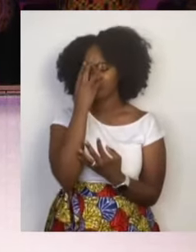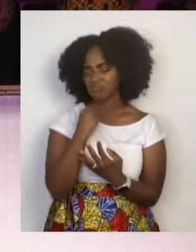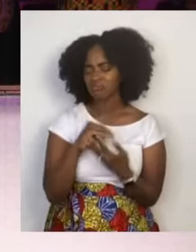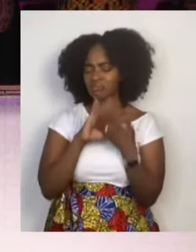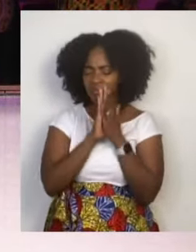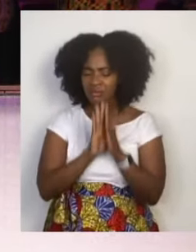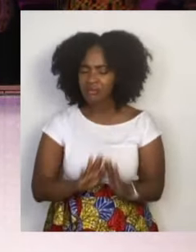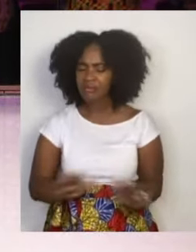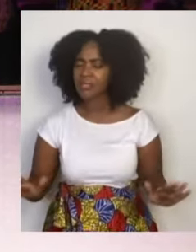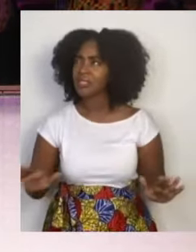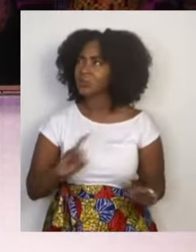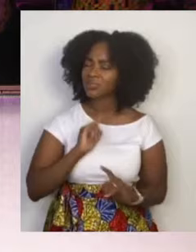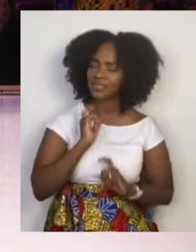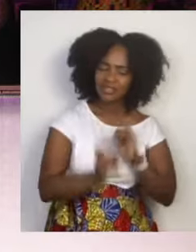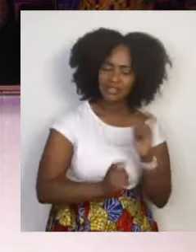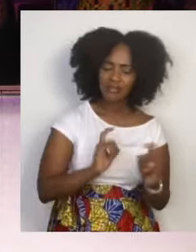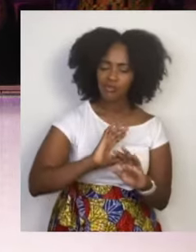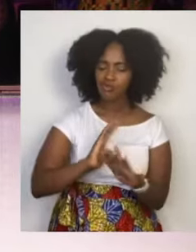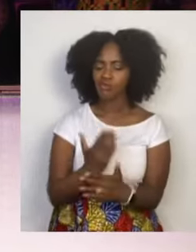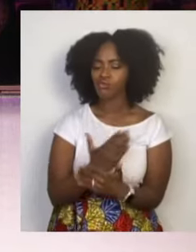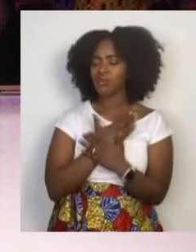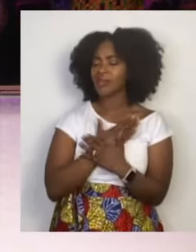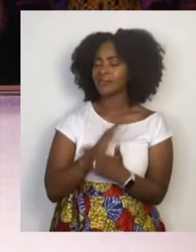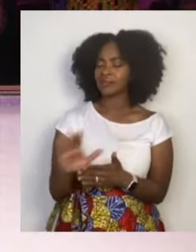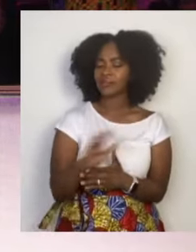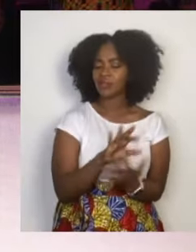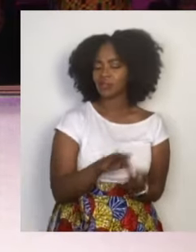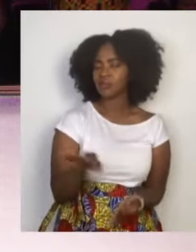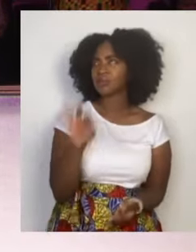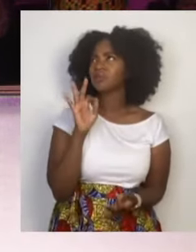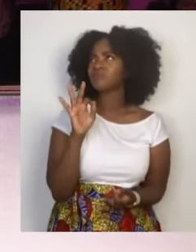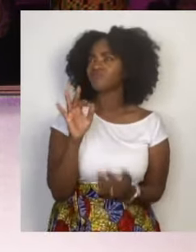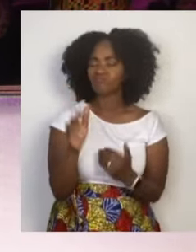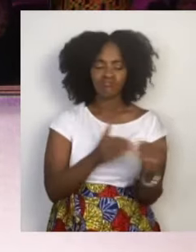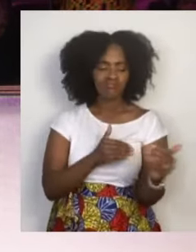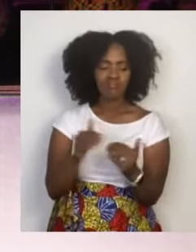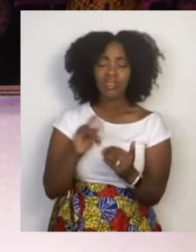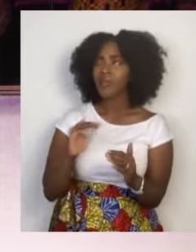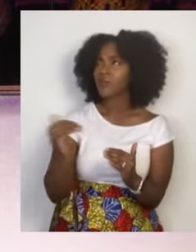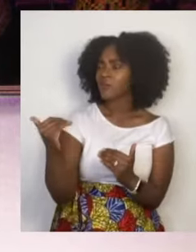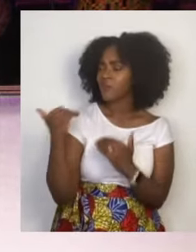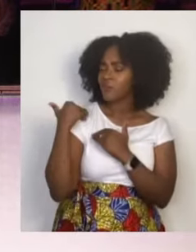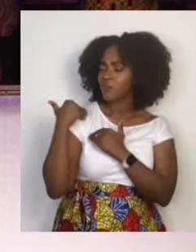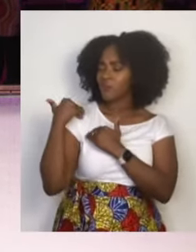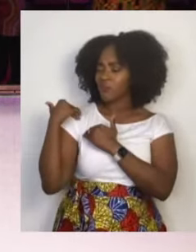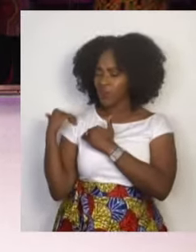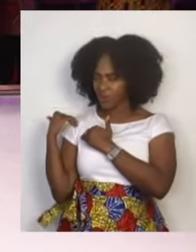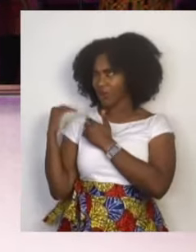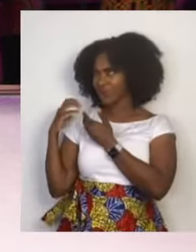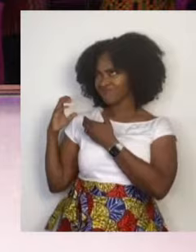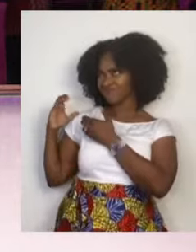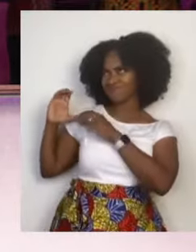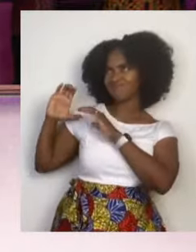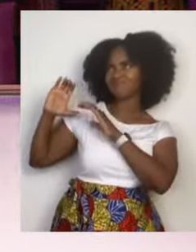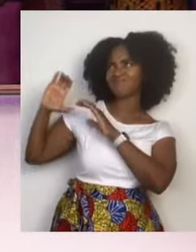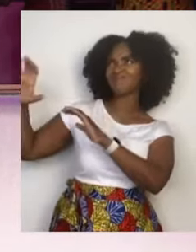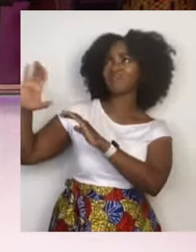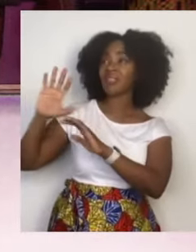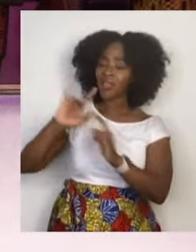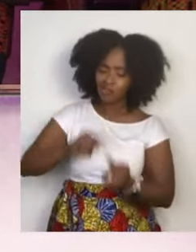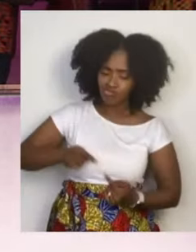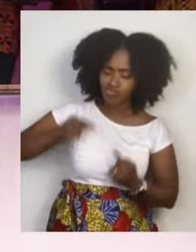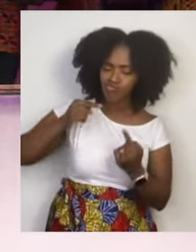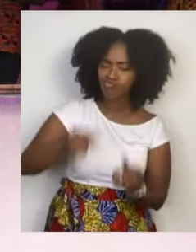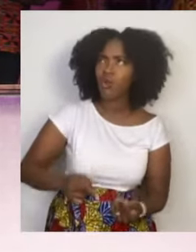spirit. Father, that the burden would be lifted, that the yoke would be destroyed. I thank you right now for doing